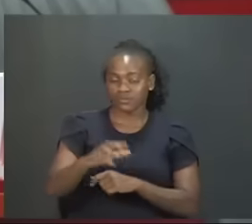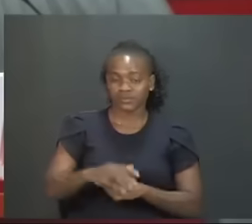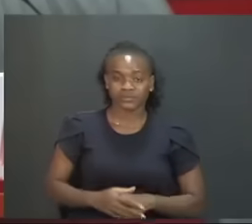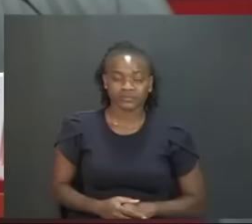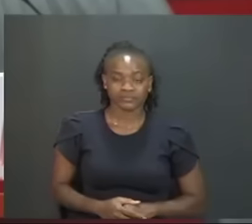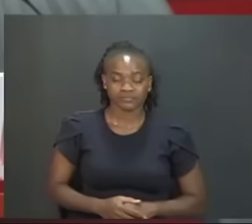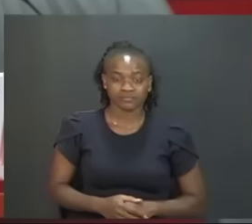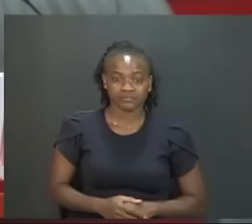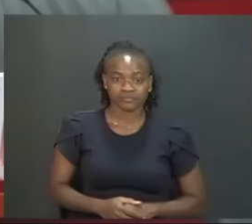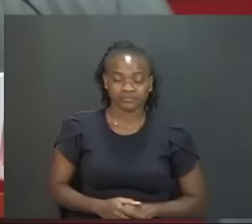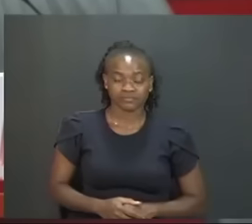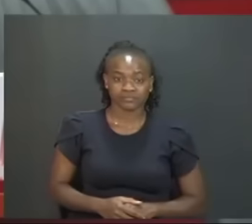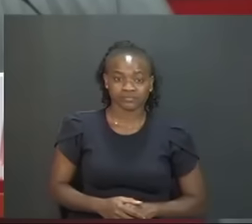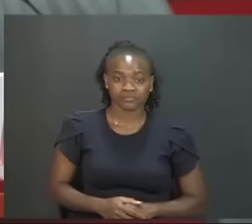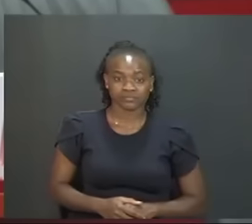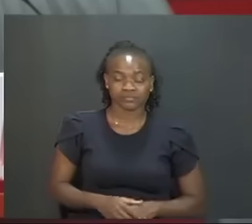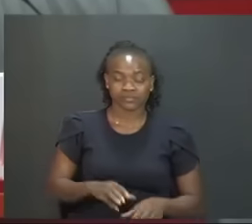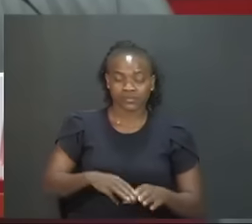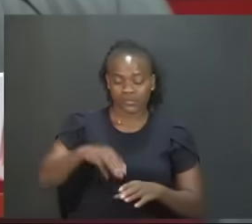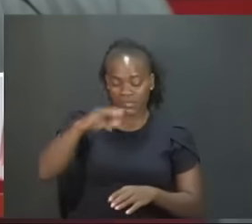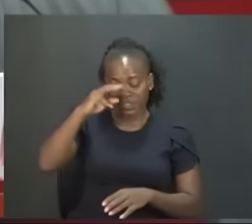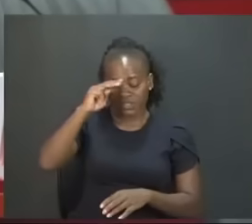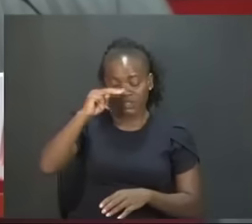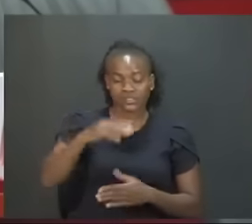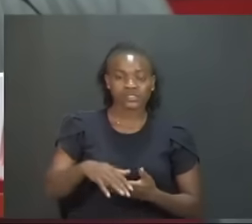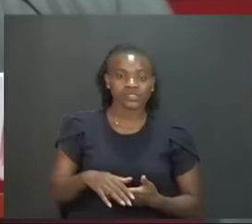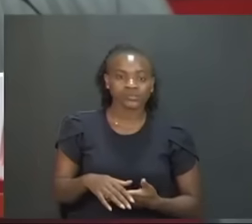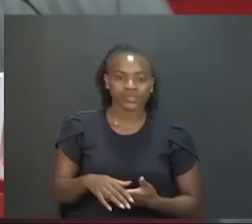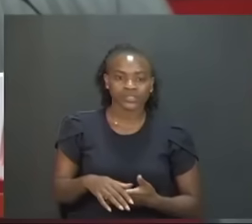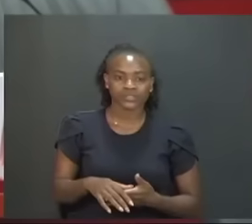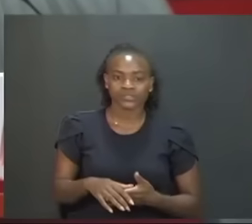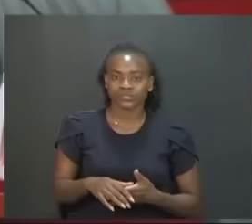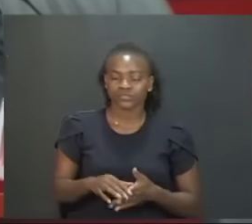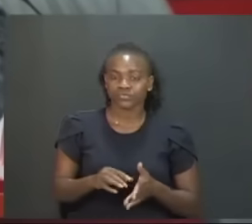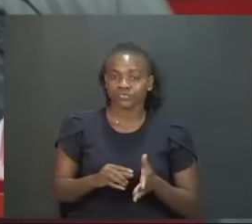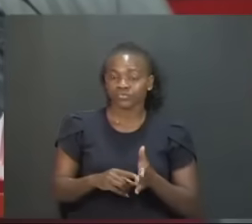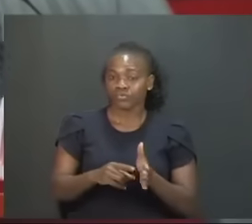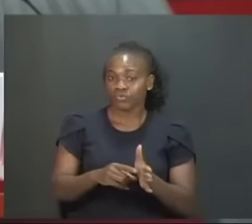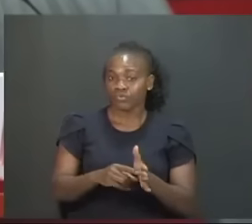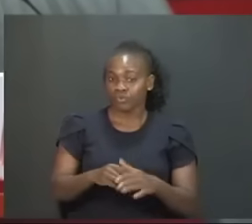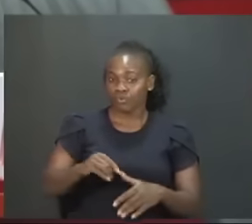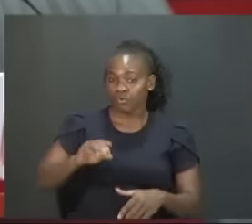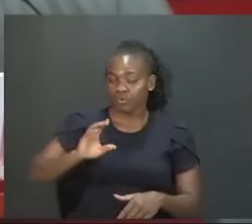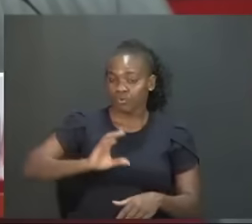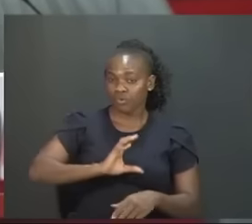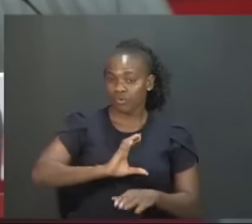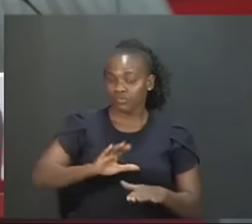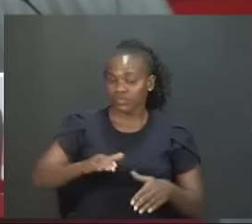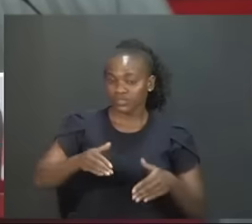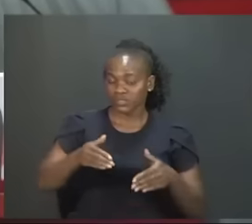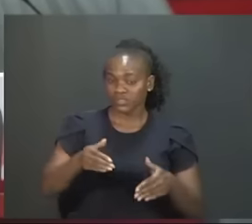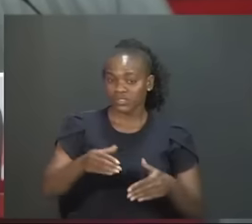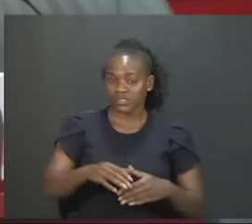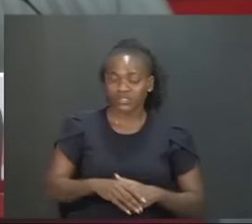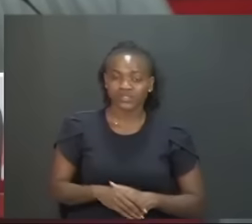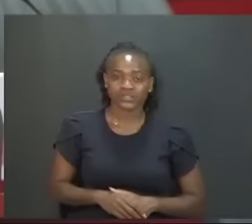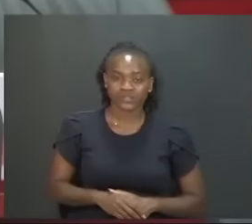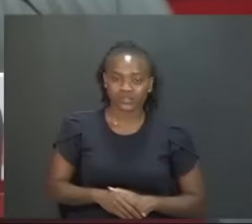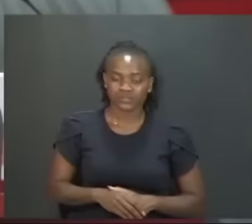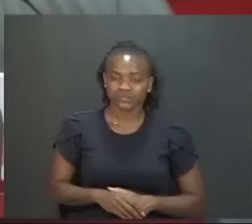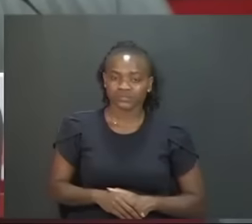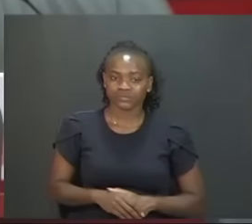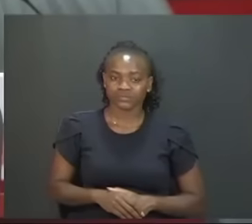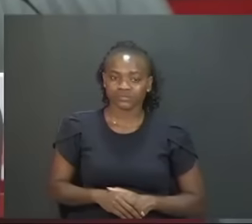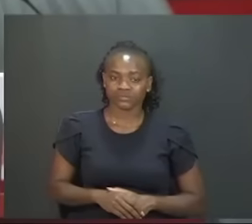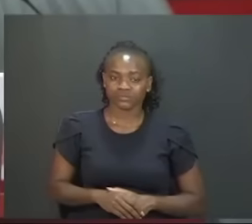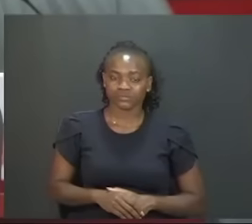the chairman makes some referrals at committees, or he points out that there's some referrals at